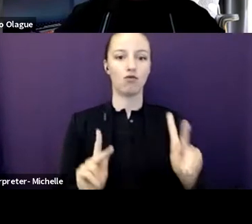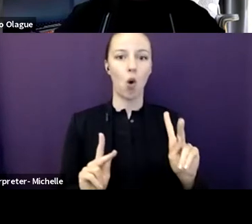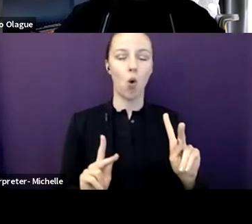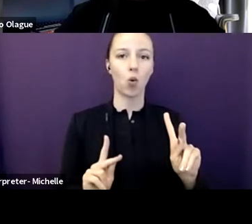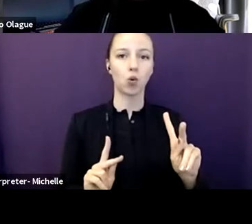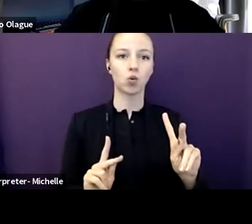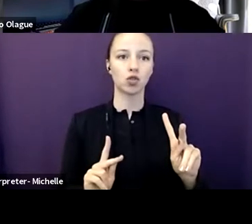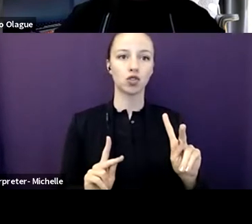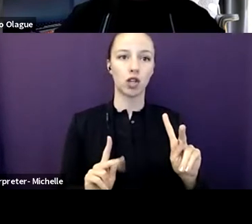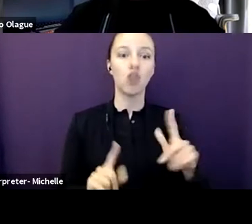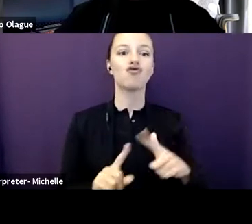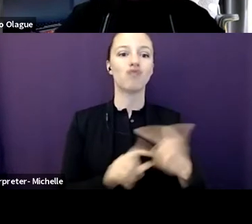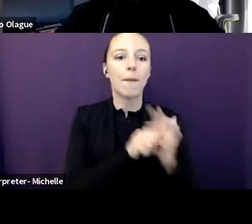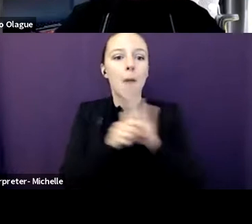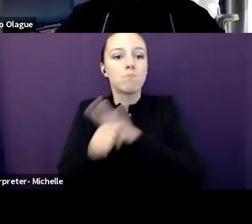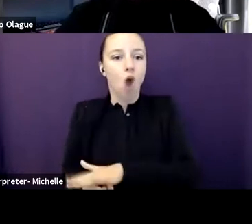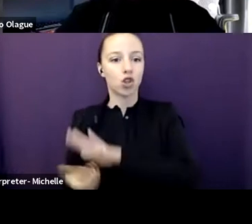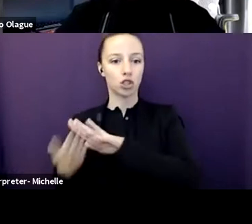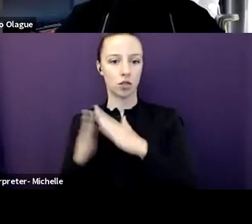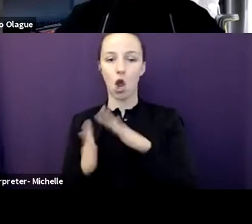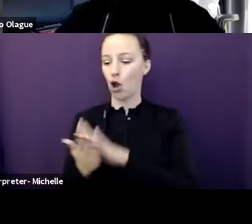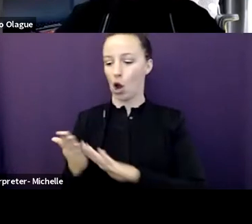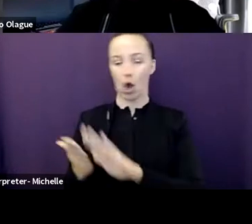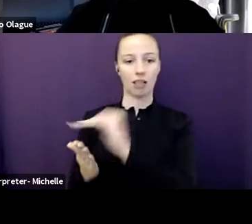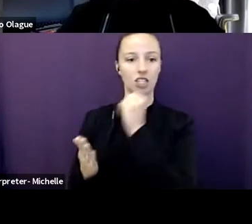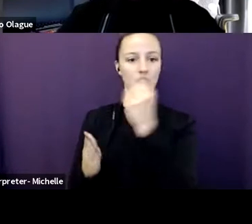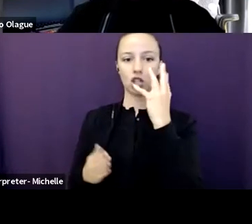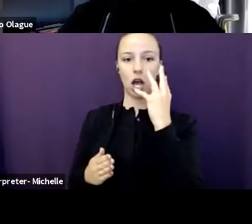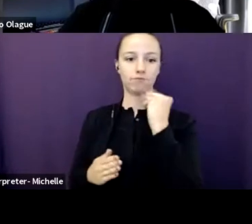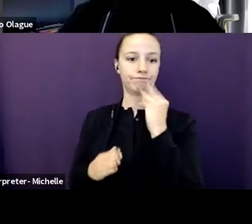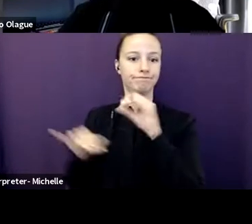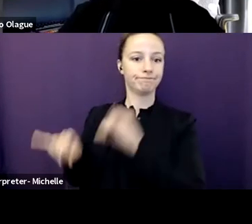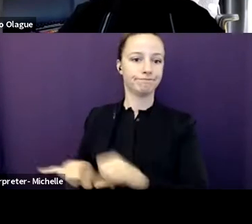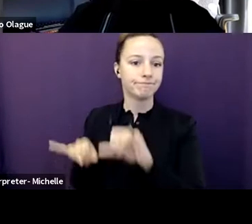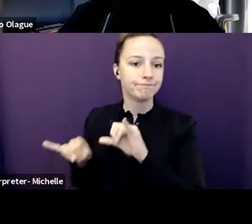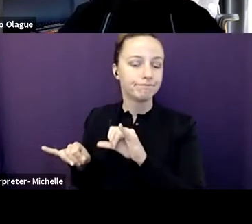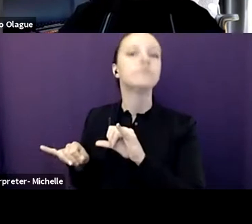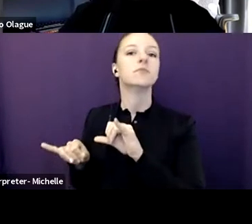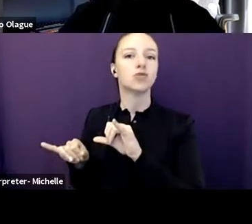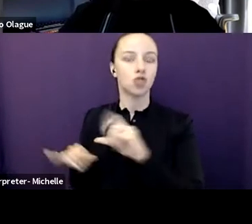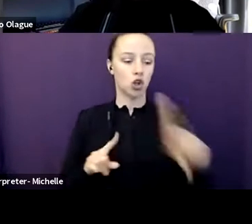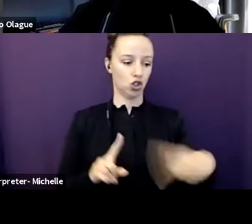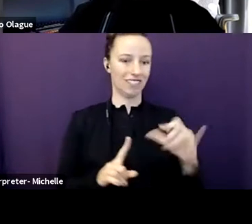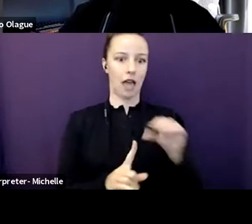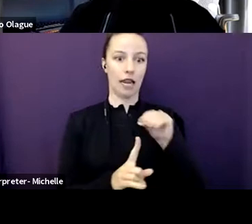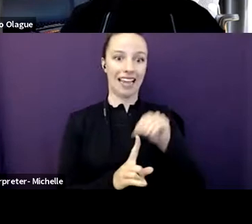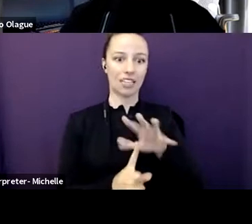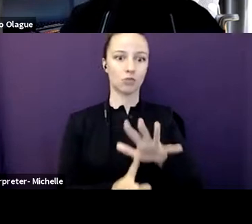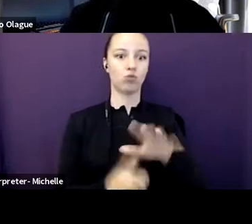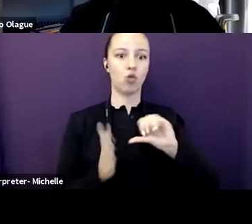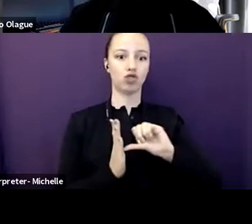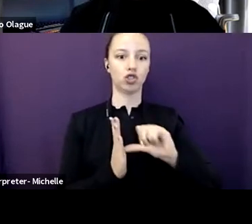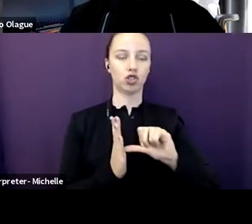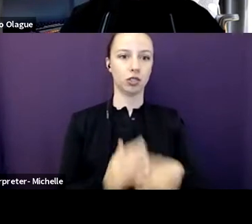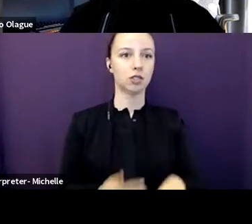from marginalized communities where college is not something that we even considered, just exposure, right? And not just exposure of like,